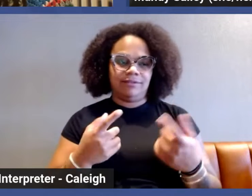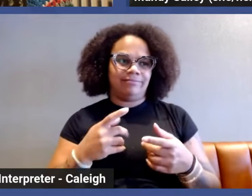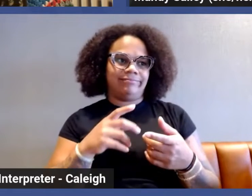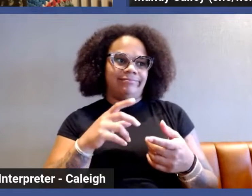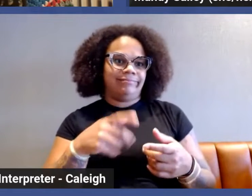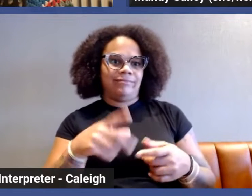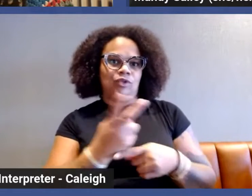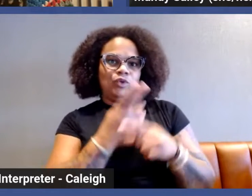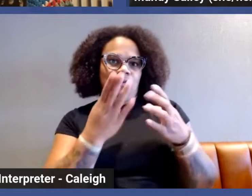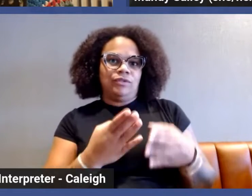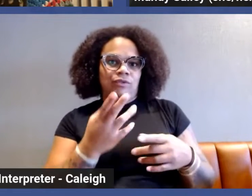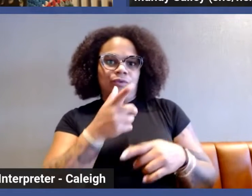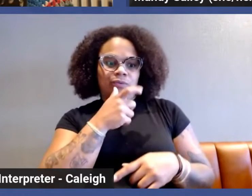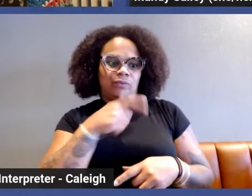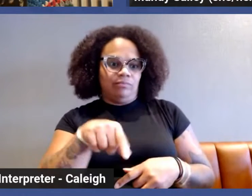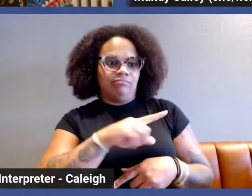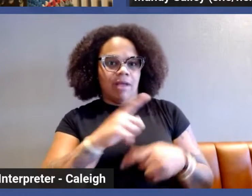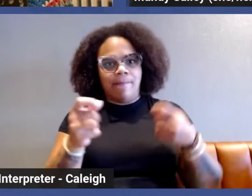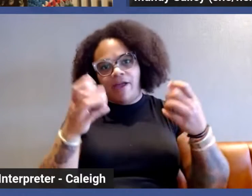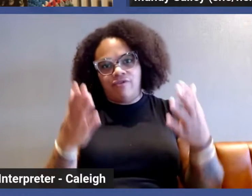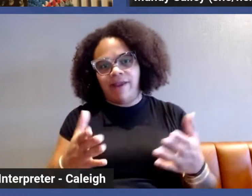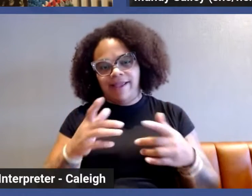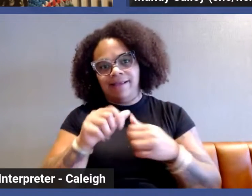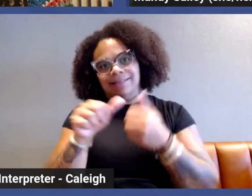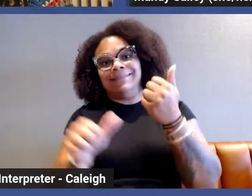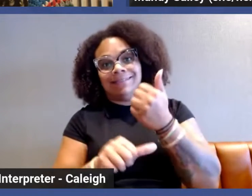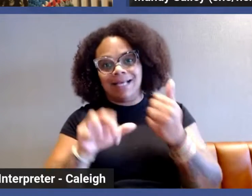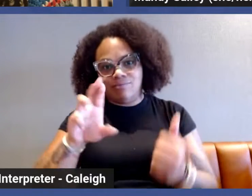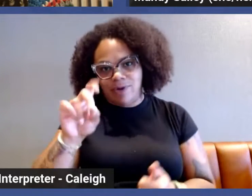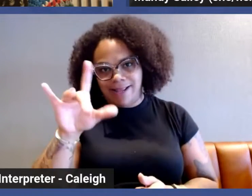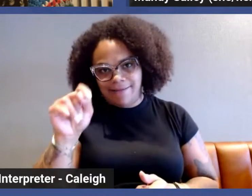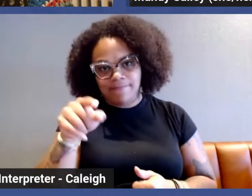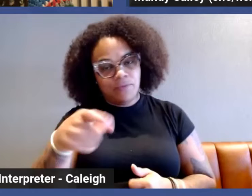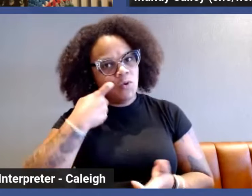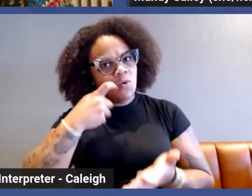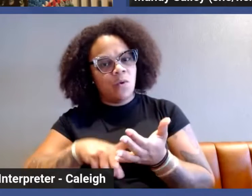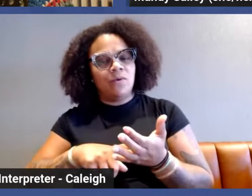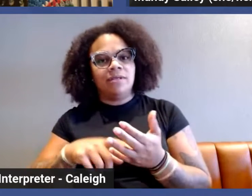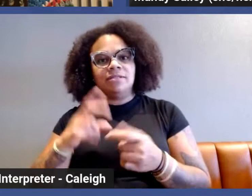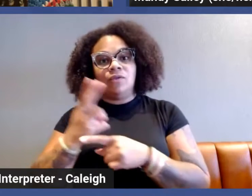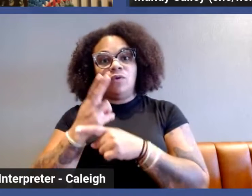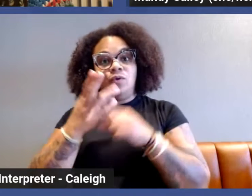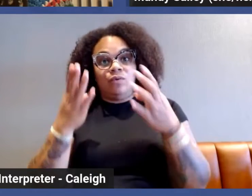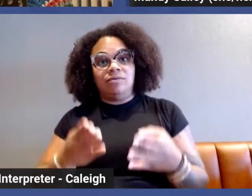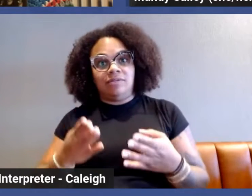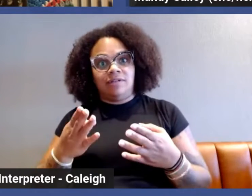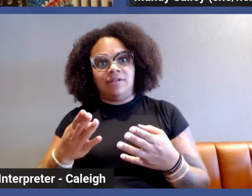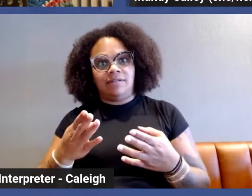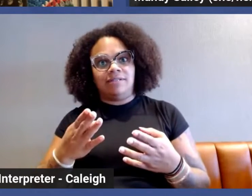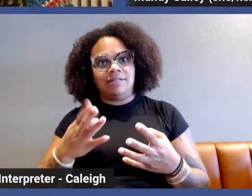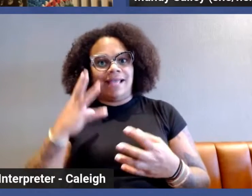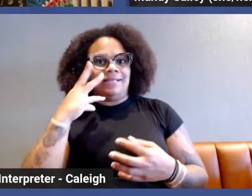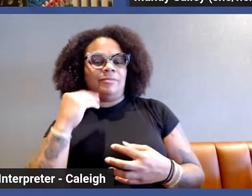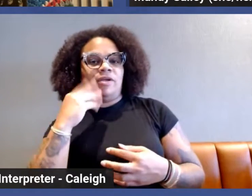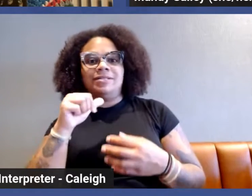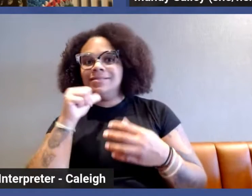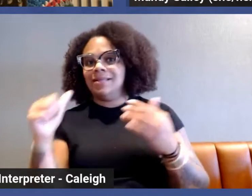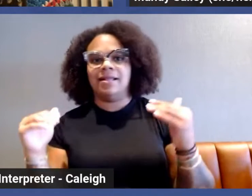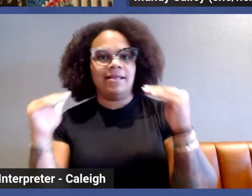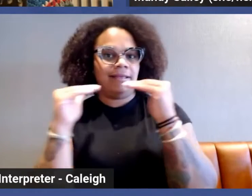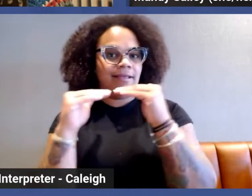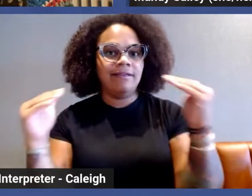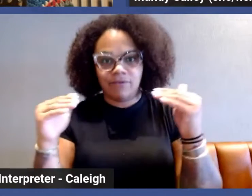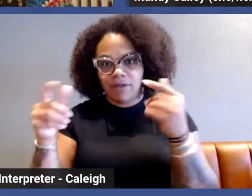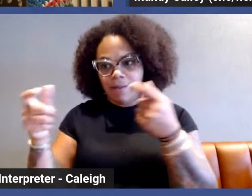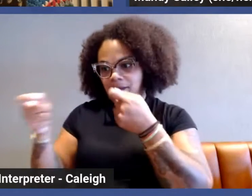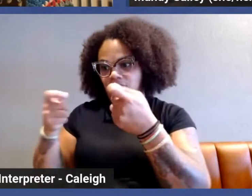moderators. And one of the things that you found is that users experience unequal moderation in subreddits and